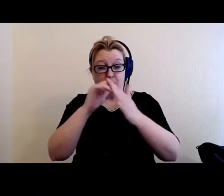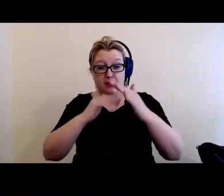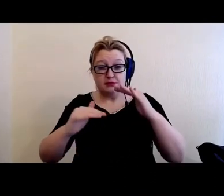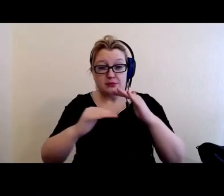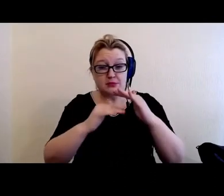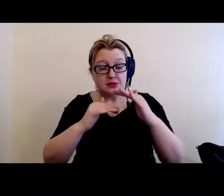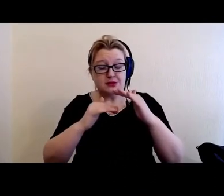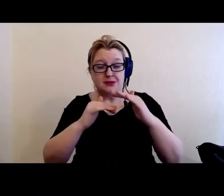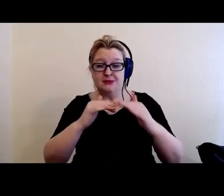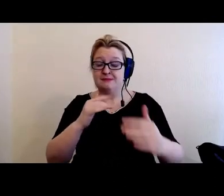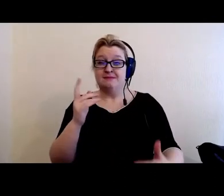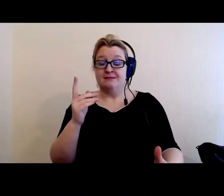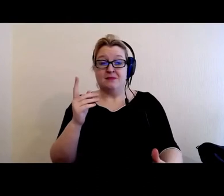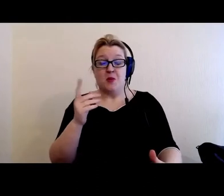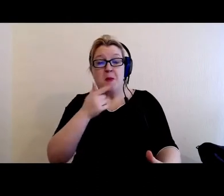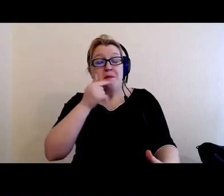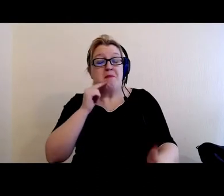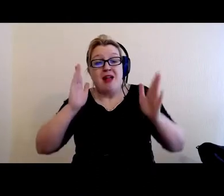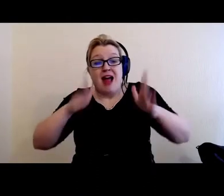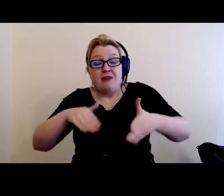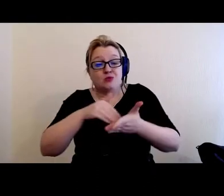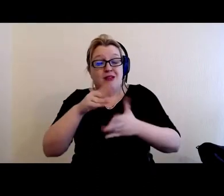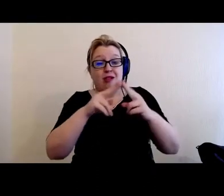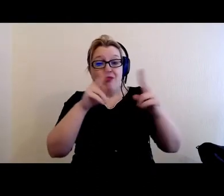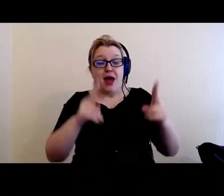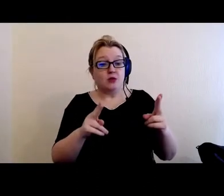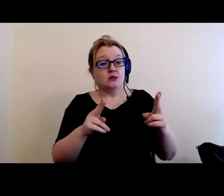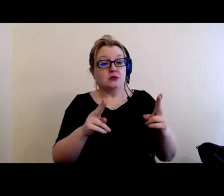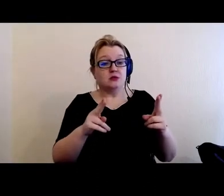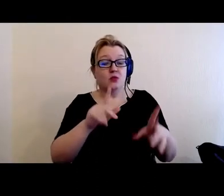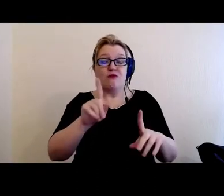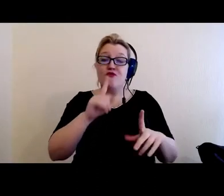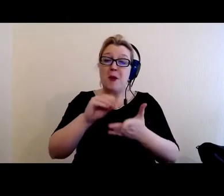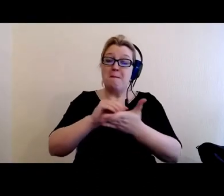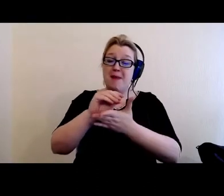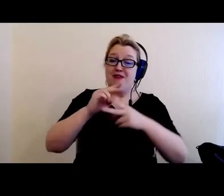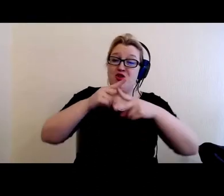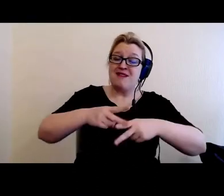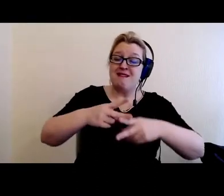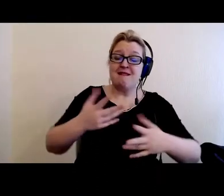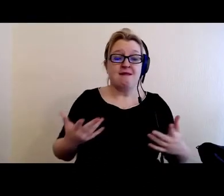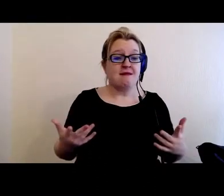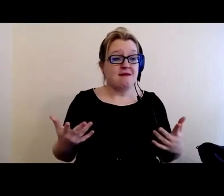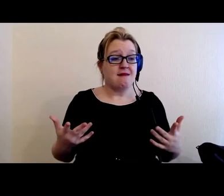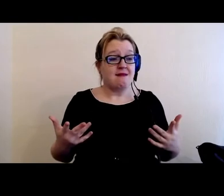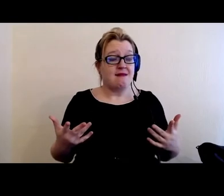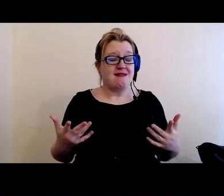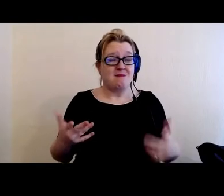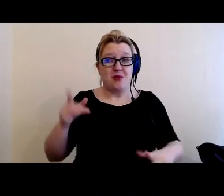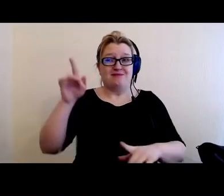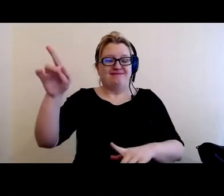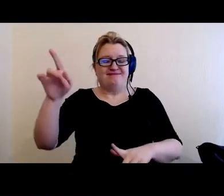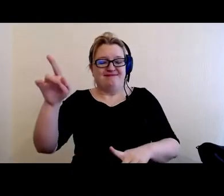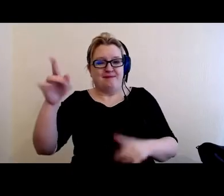having to sell their houses to pay for care and people feeling that's unfair and unreasonable, but that is only one lens of the problem. So what I'd be looking